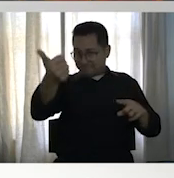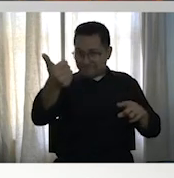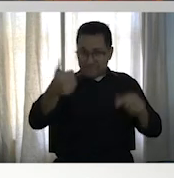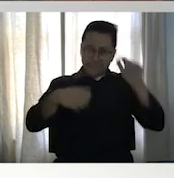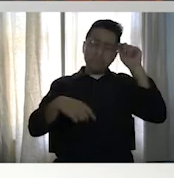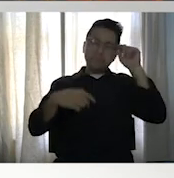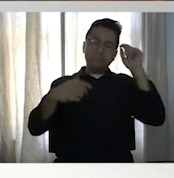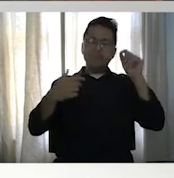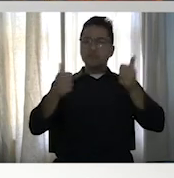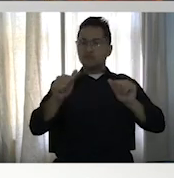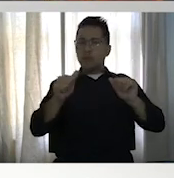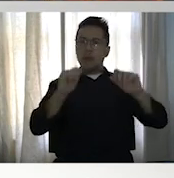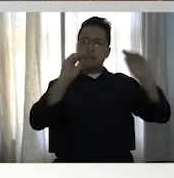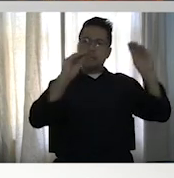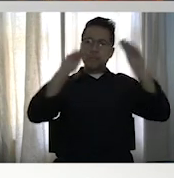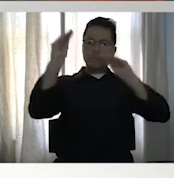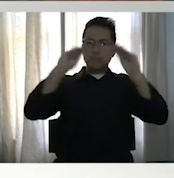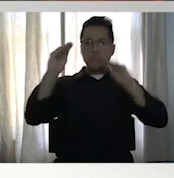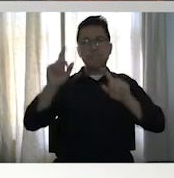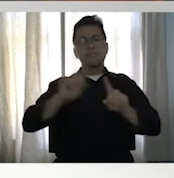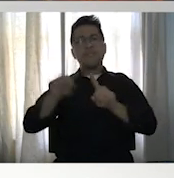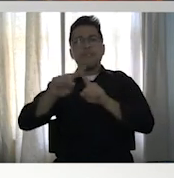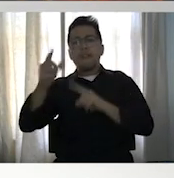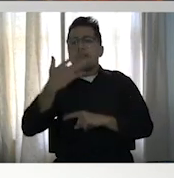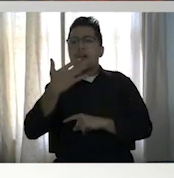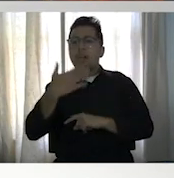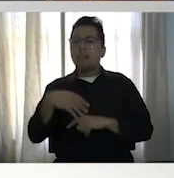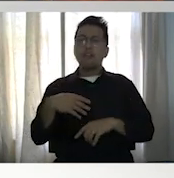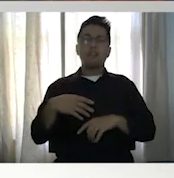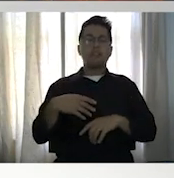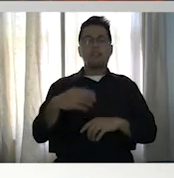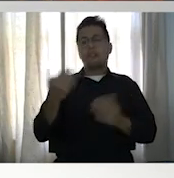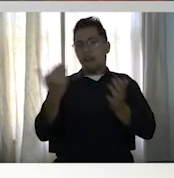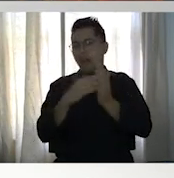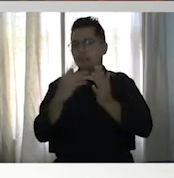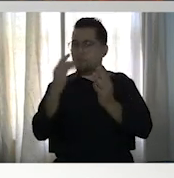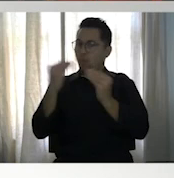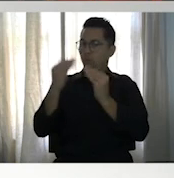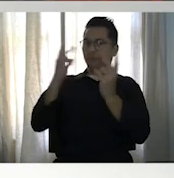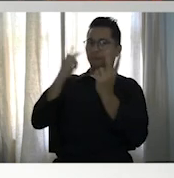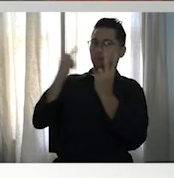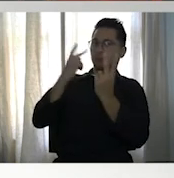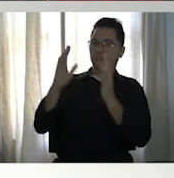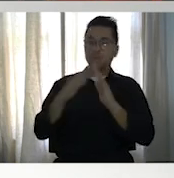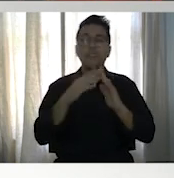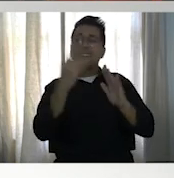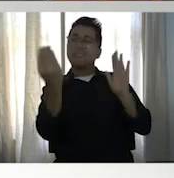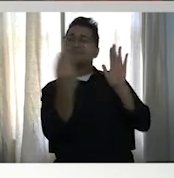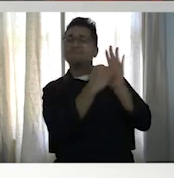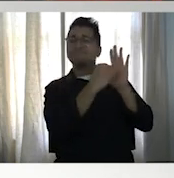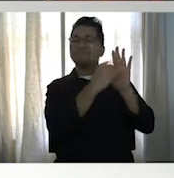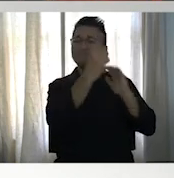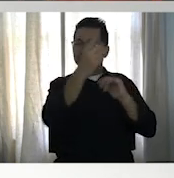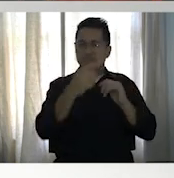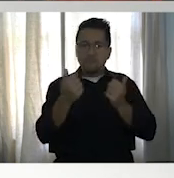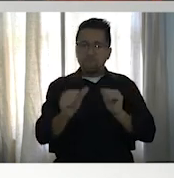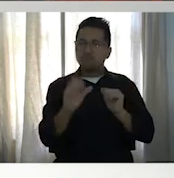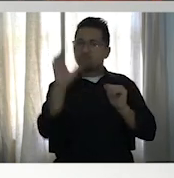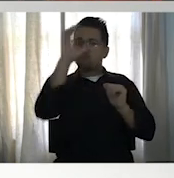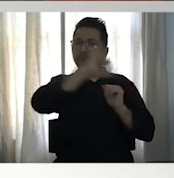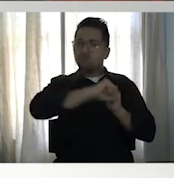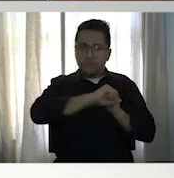would say make it different colors for different people. Again, we're trying to do visuals, and put in there. You know, try to